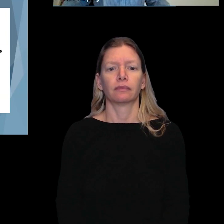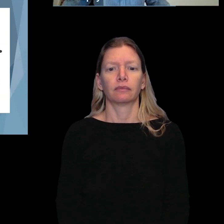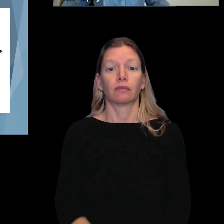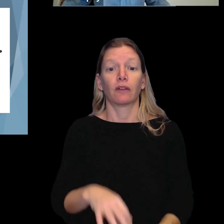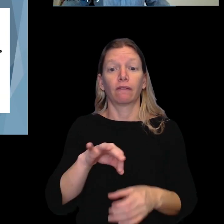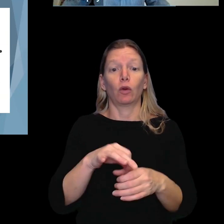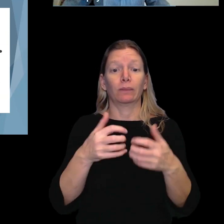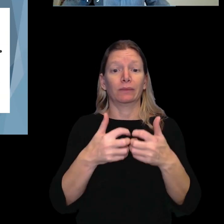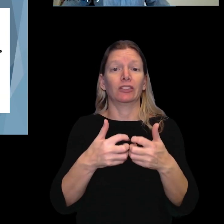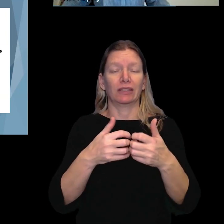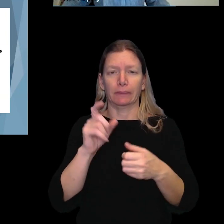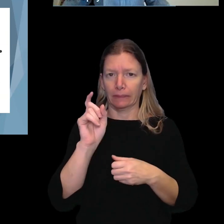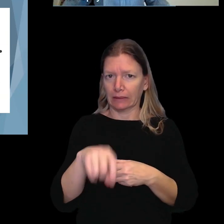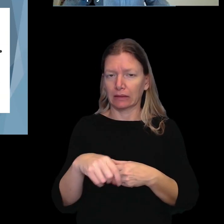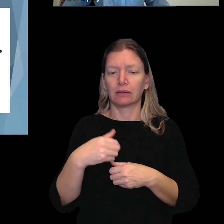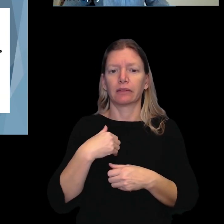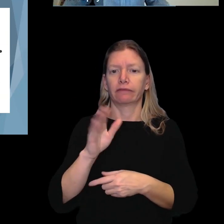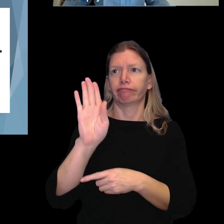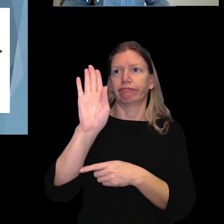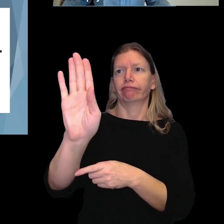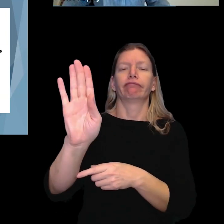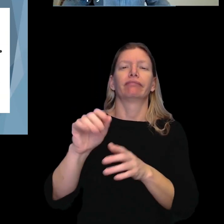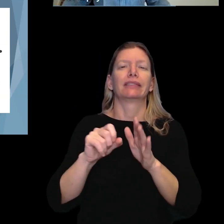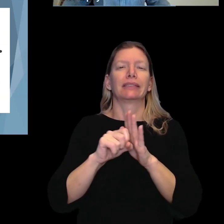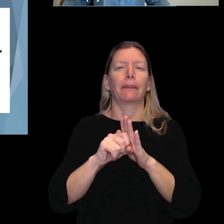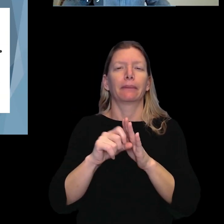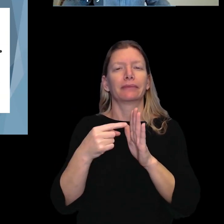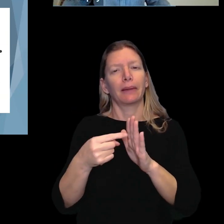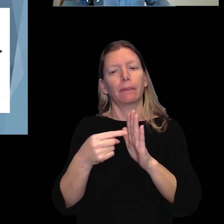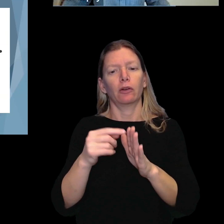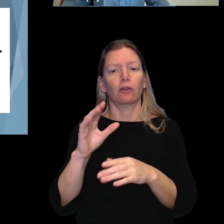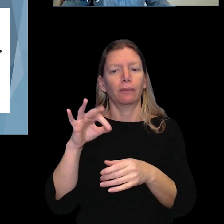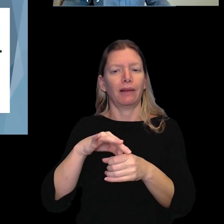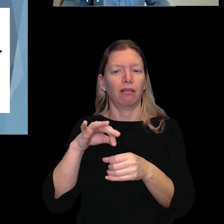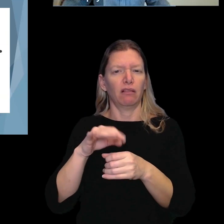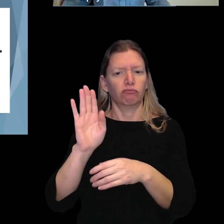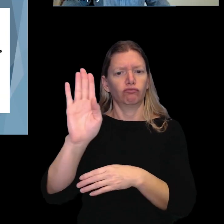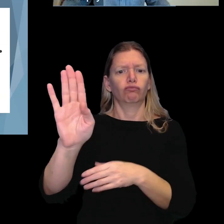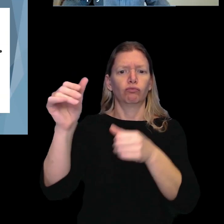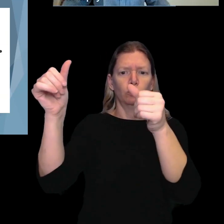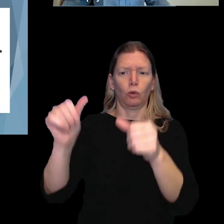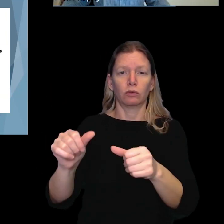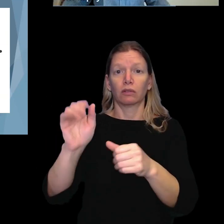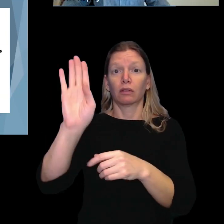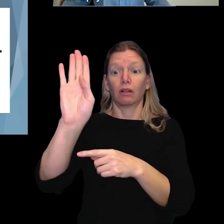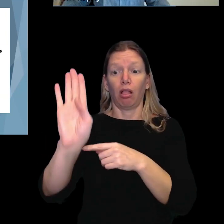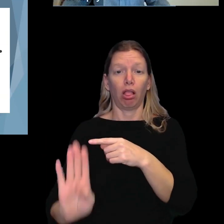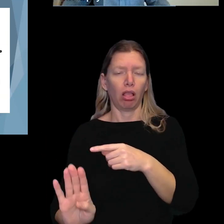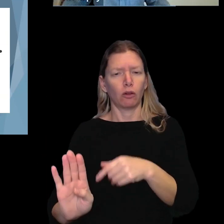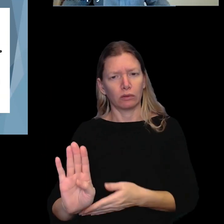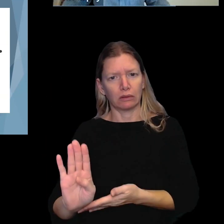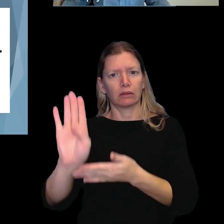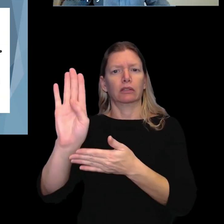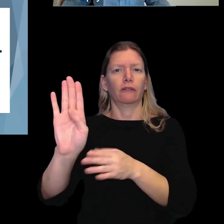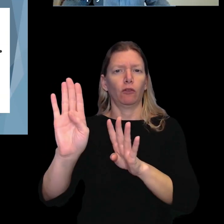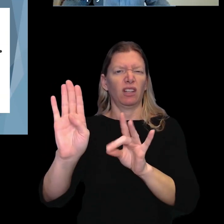space. Voting machines must have at least one sample ballot posted at not higher